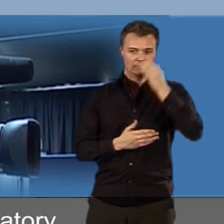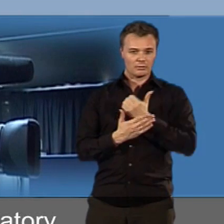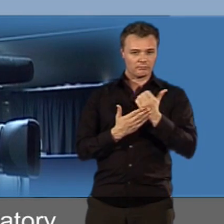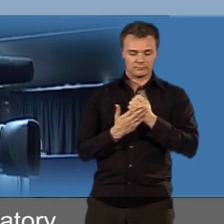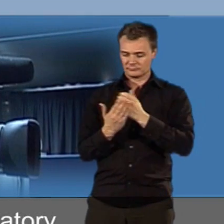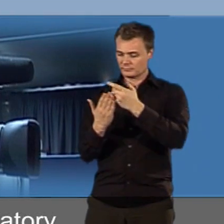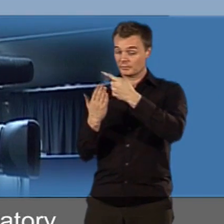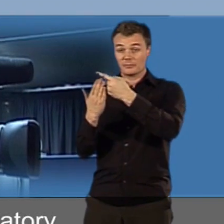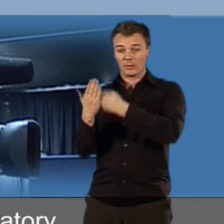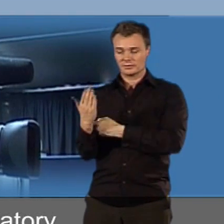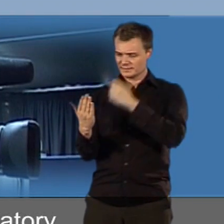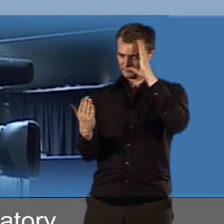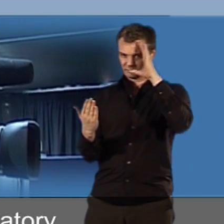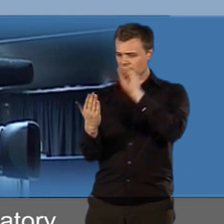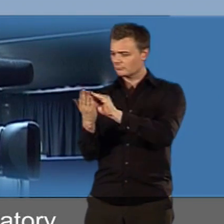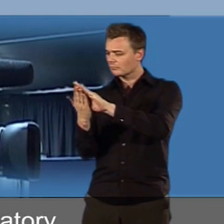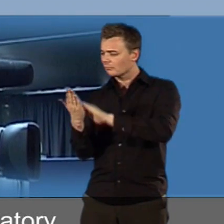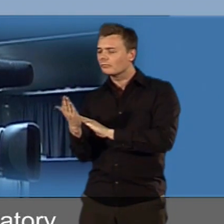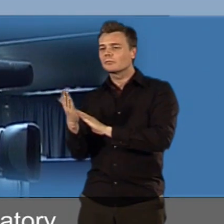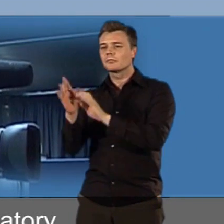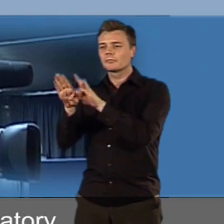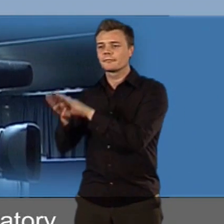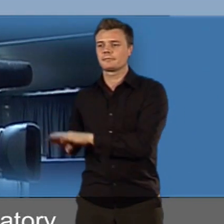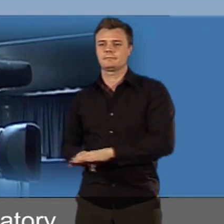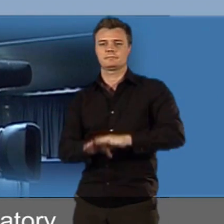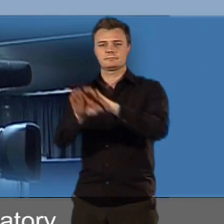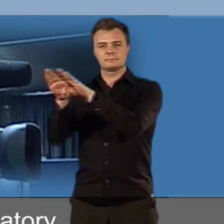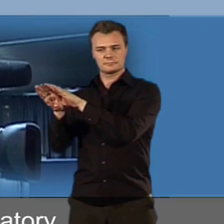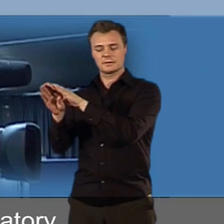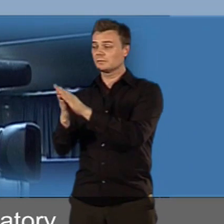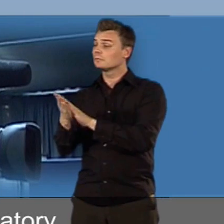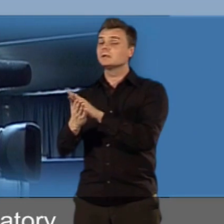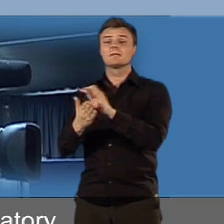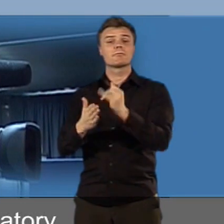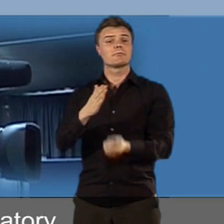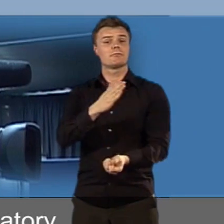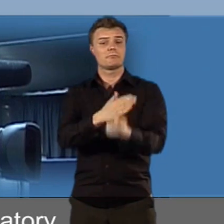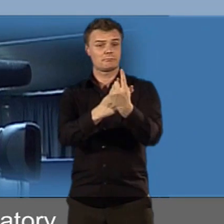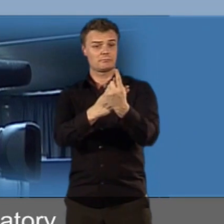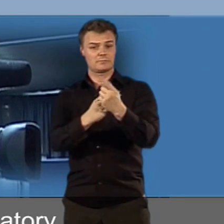policies and enabling schools to fulfil their duty to make anticipatory adjustments.